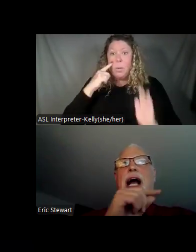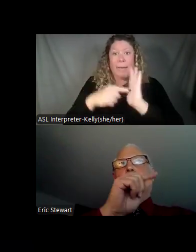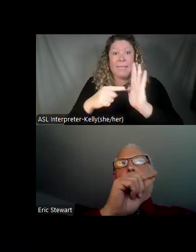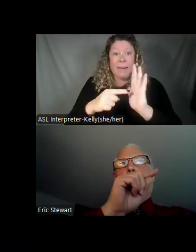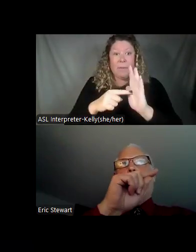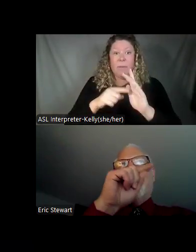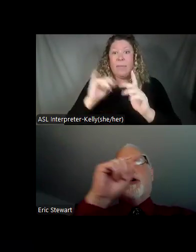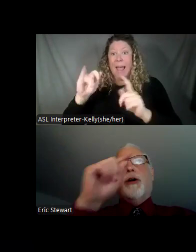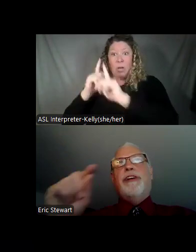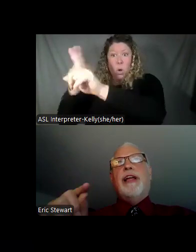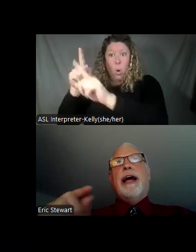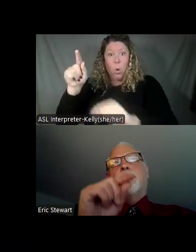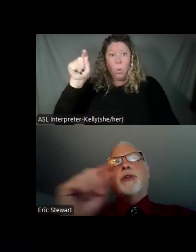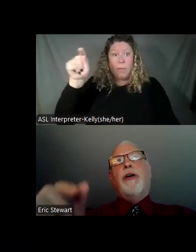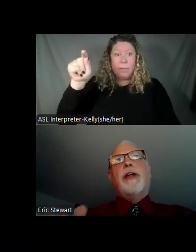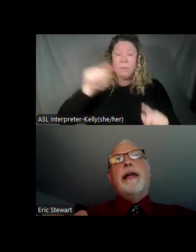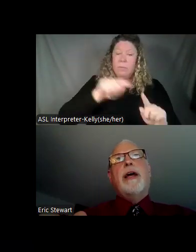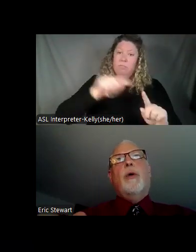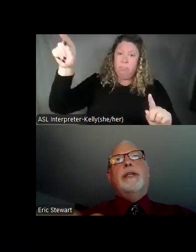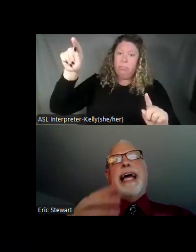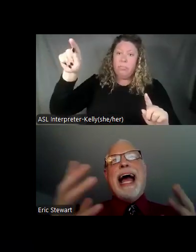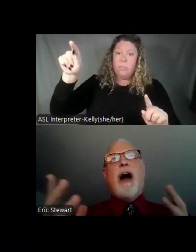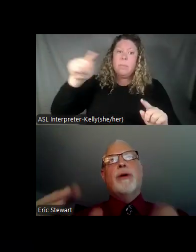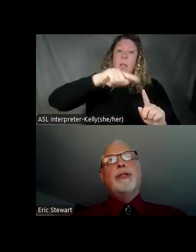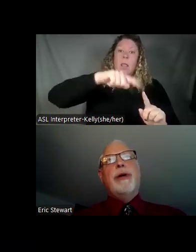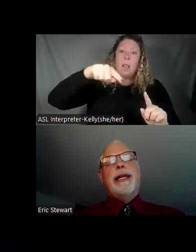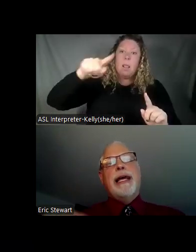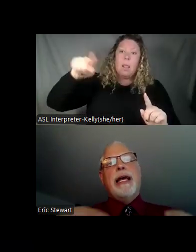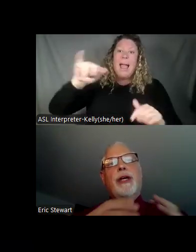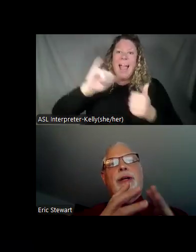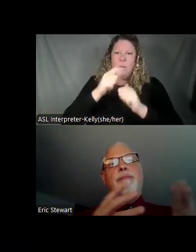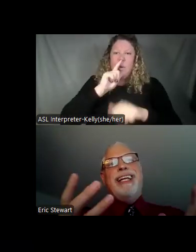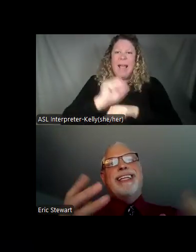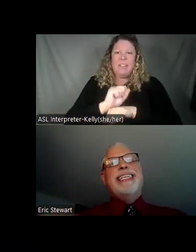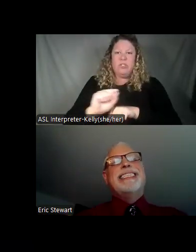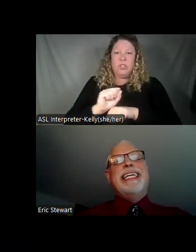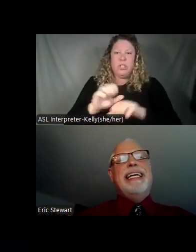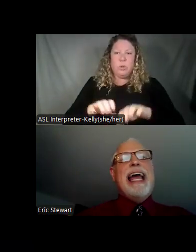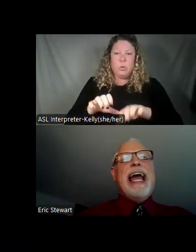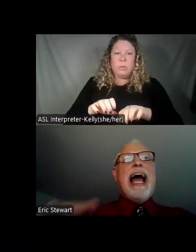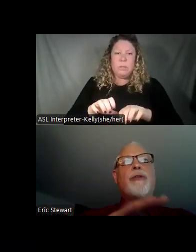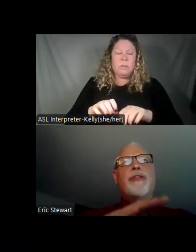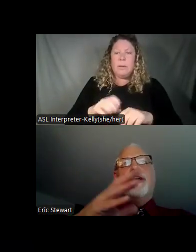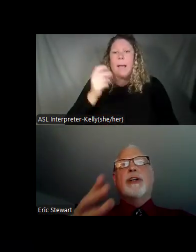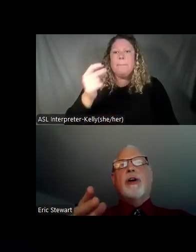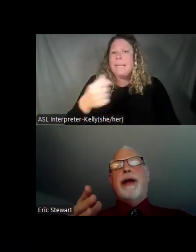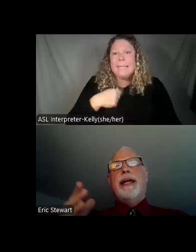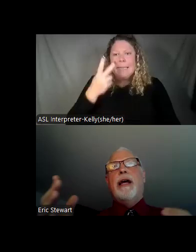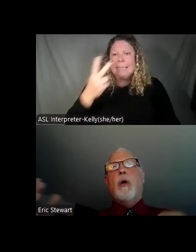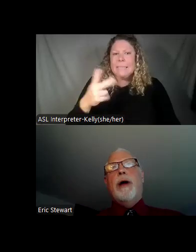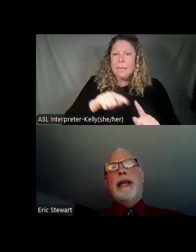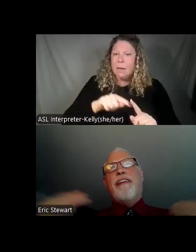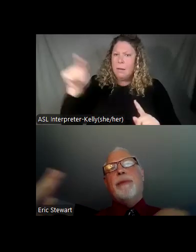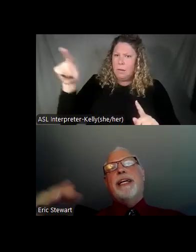the curvy line, the solid line, was how we're doing. You can immediately see how things are